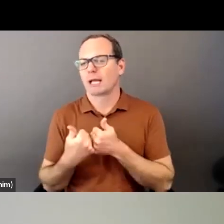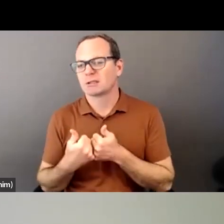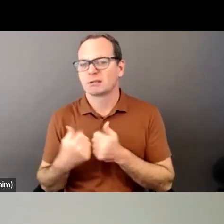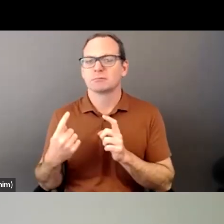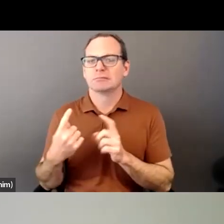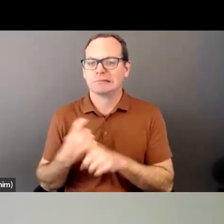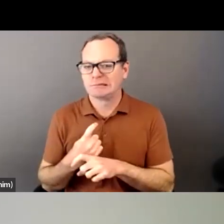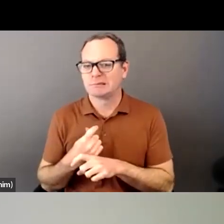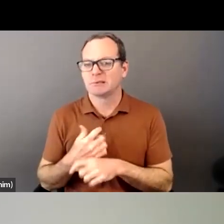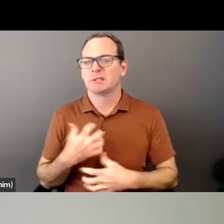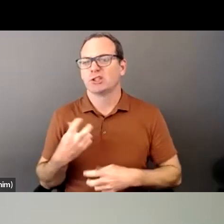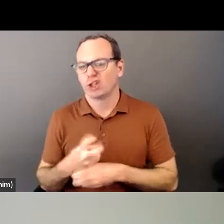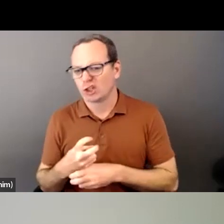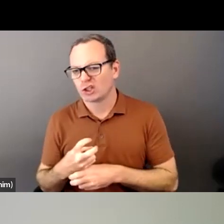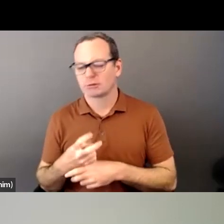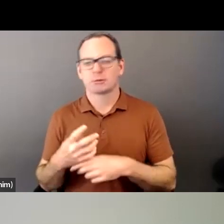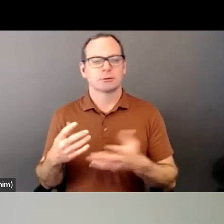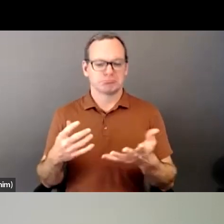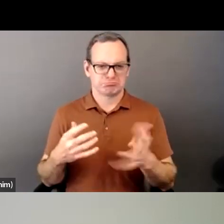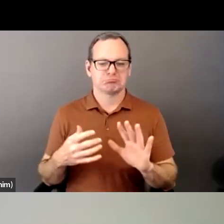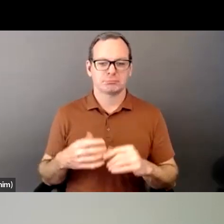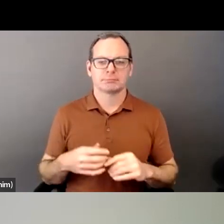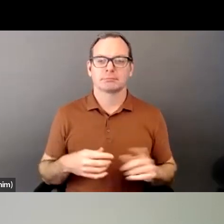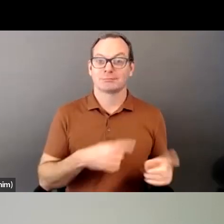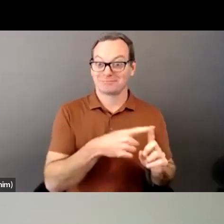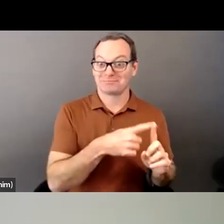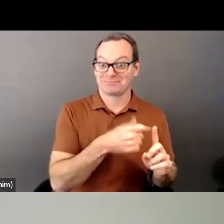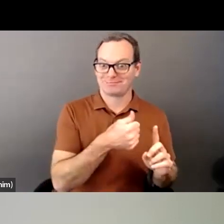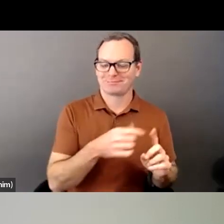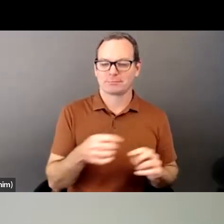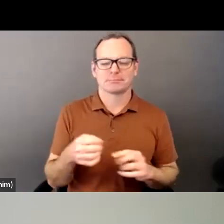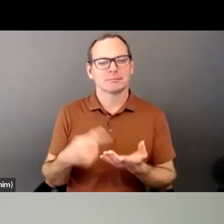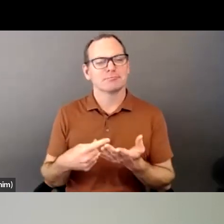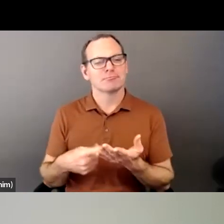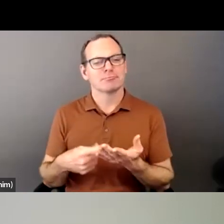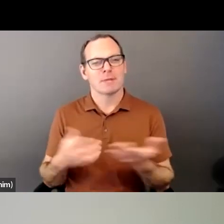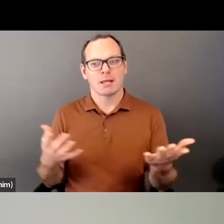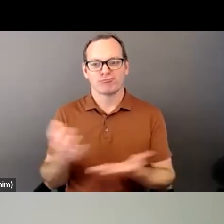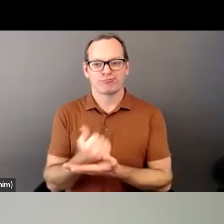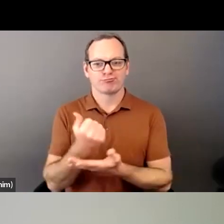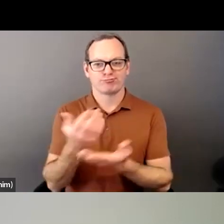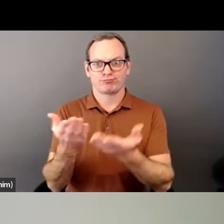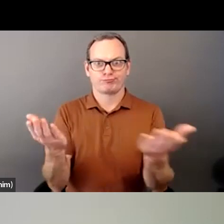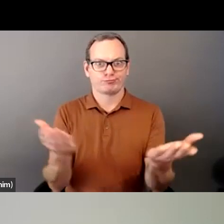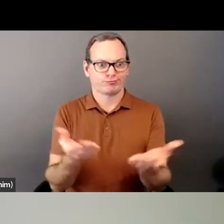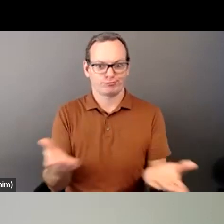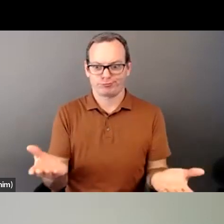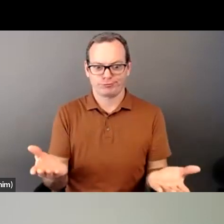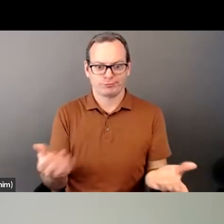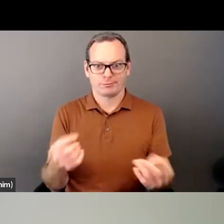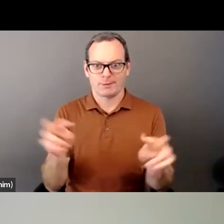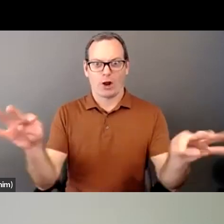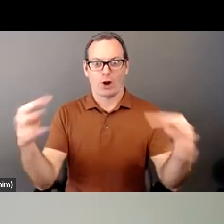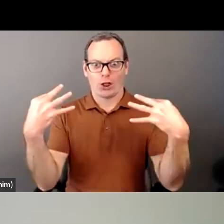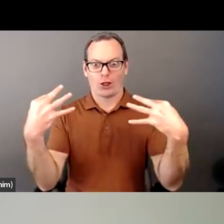with asking, what would you say are some of I know it's been mentioned a little bit, but I kind of want to, while we have all these, eyeballs on